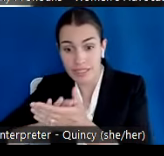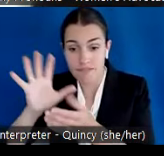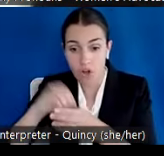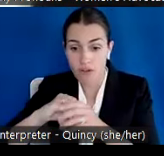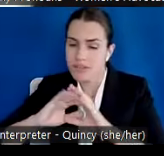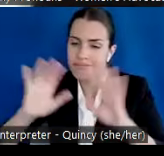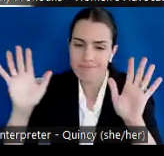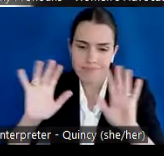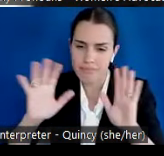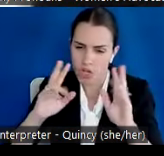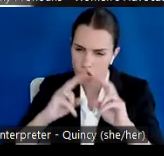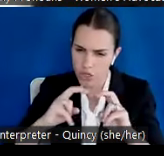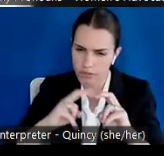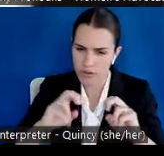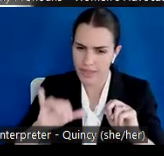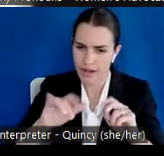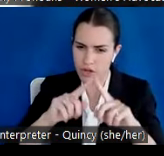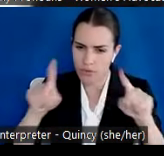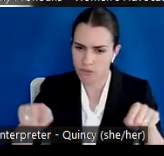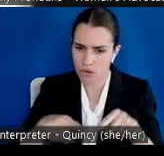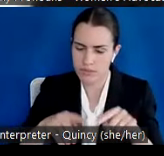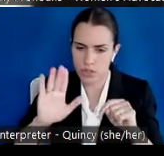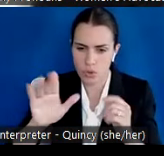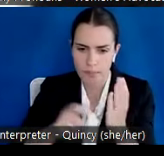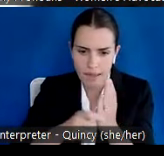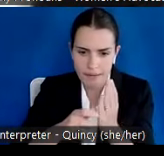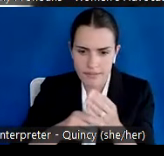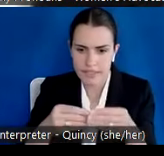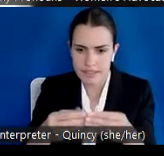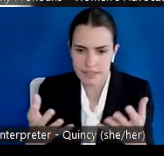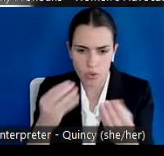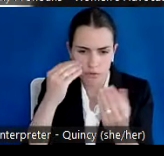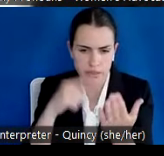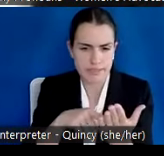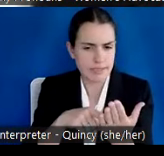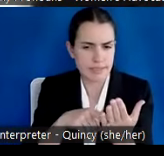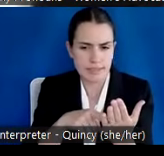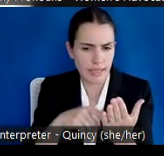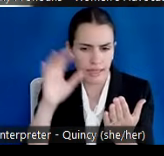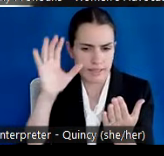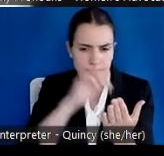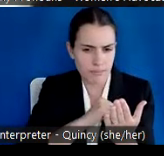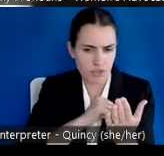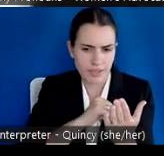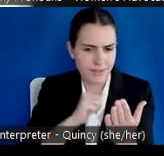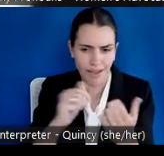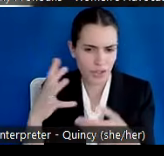things like that on your forms and on your pamphlets and information that might make those assumptions and not be inclusive.